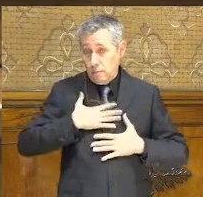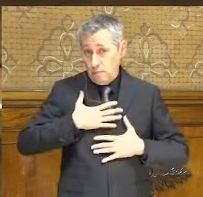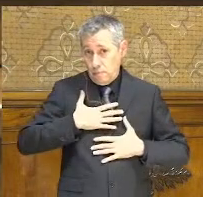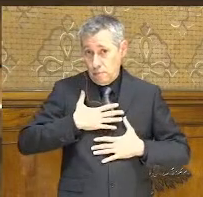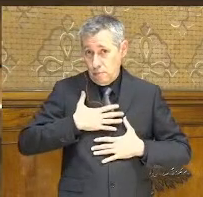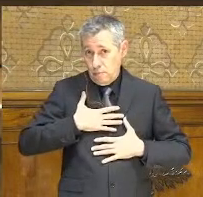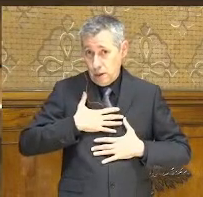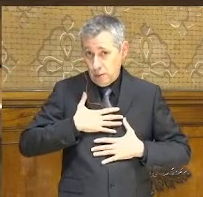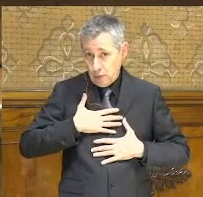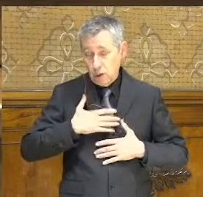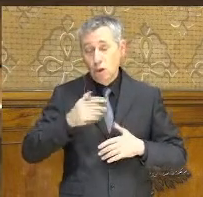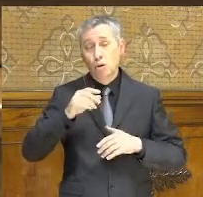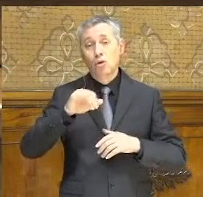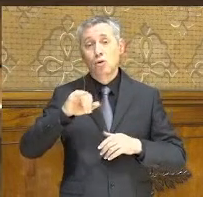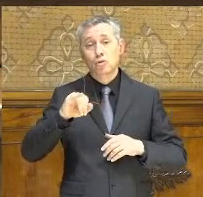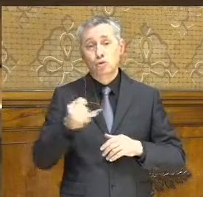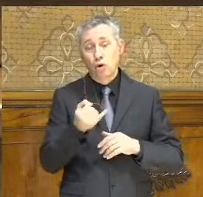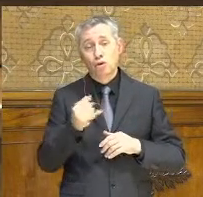Floyd.